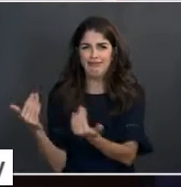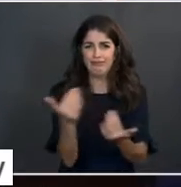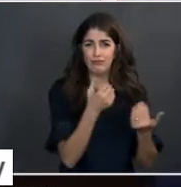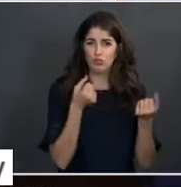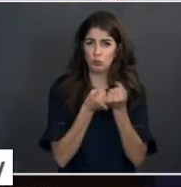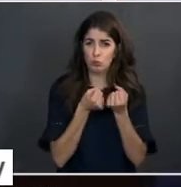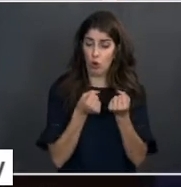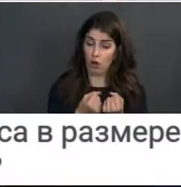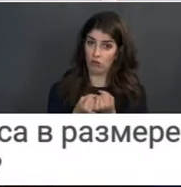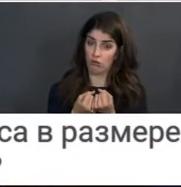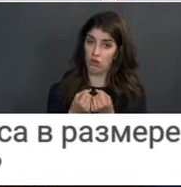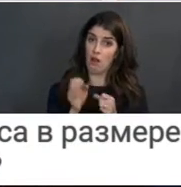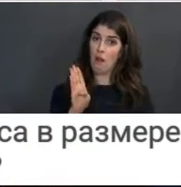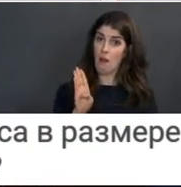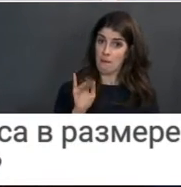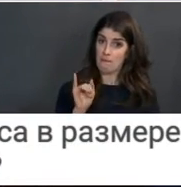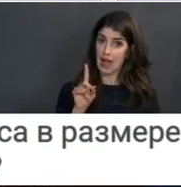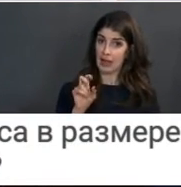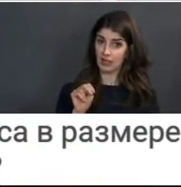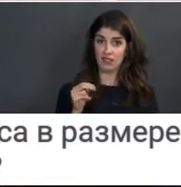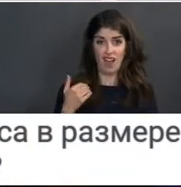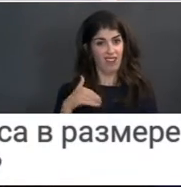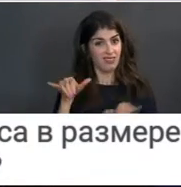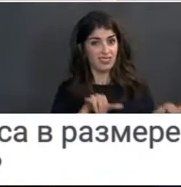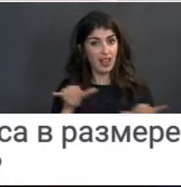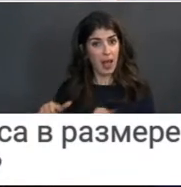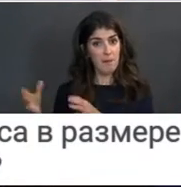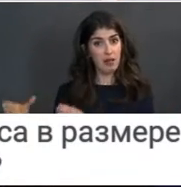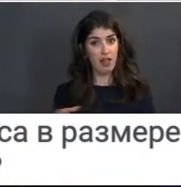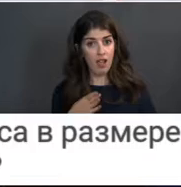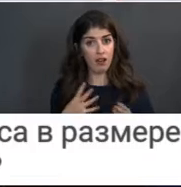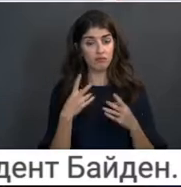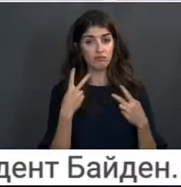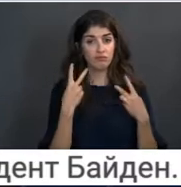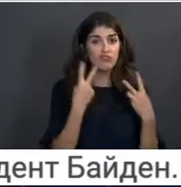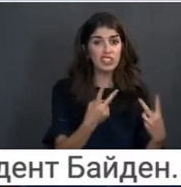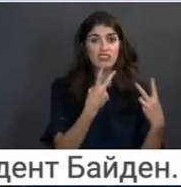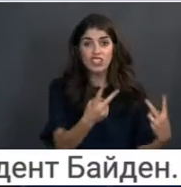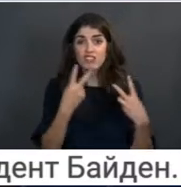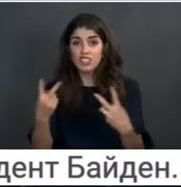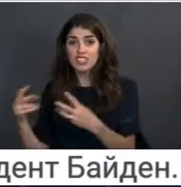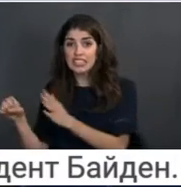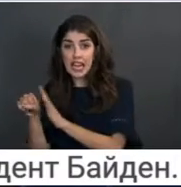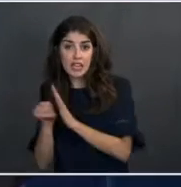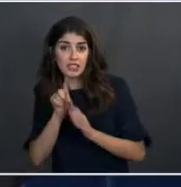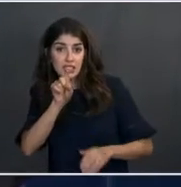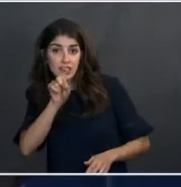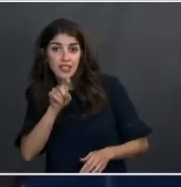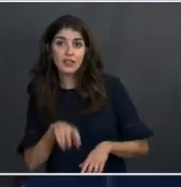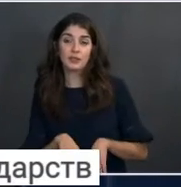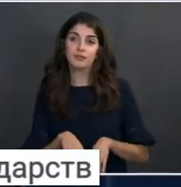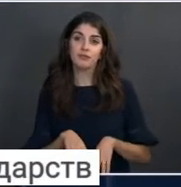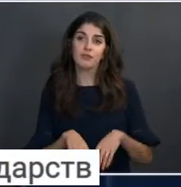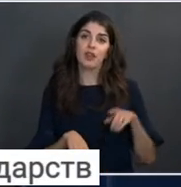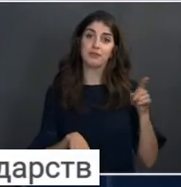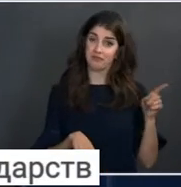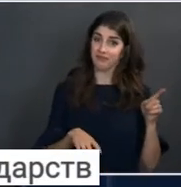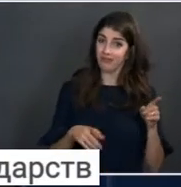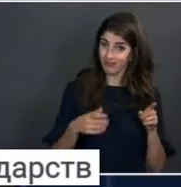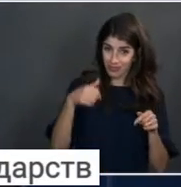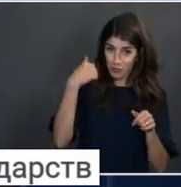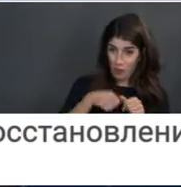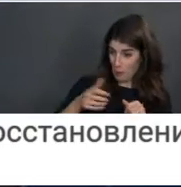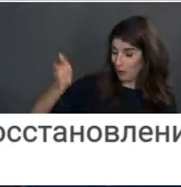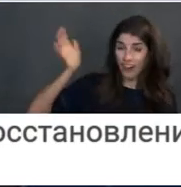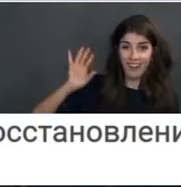similar to drum up support for his $1.9 trillion coronavirus relief bill? Well, Vice President Biden also traveled to a